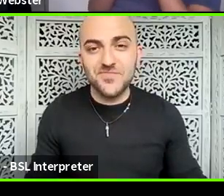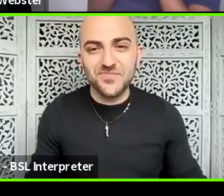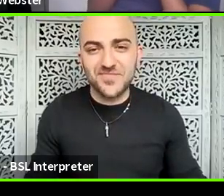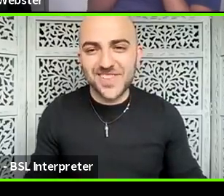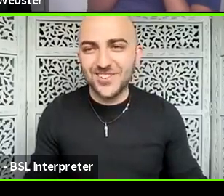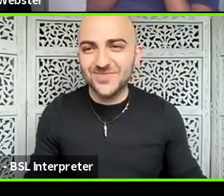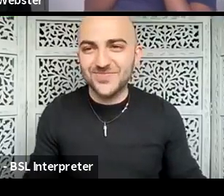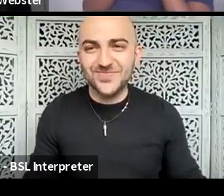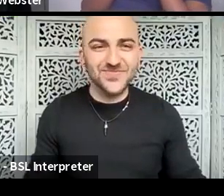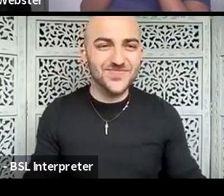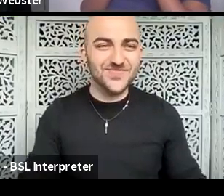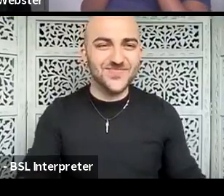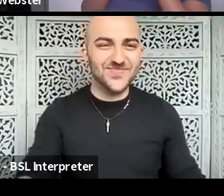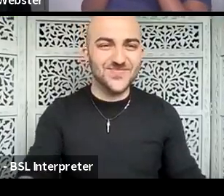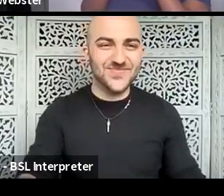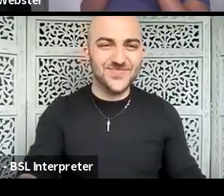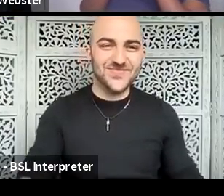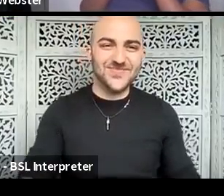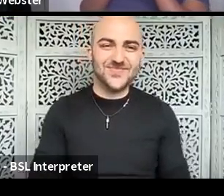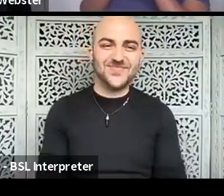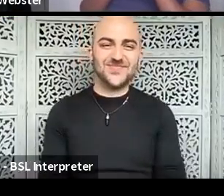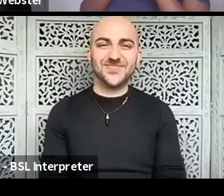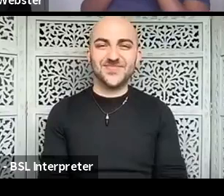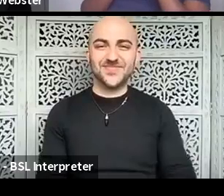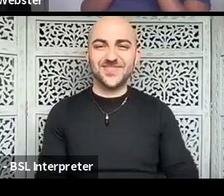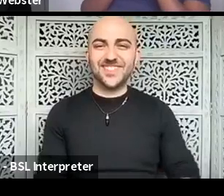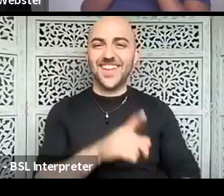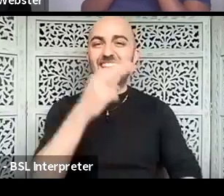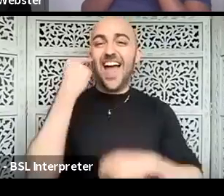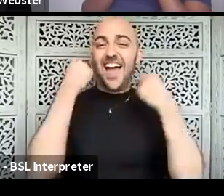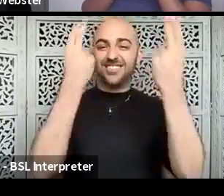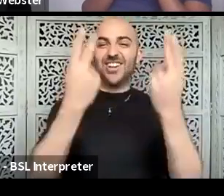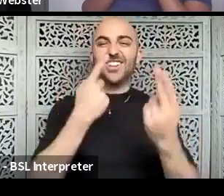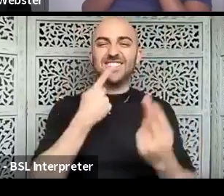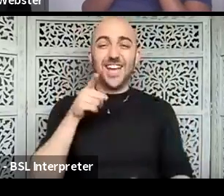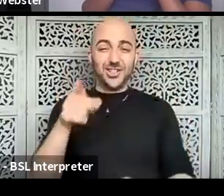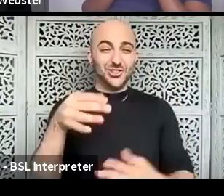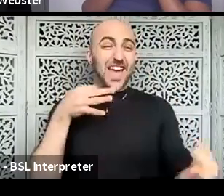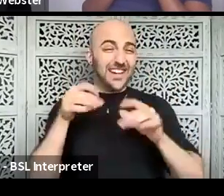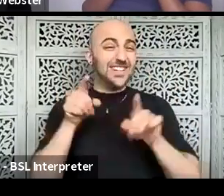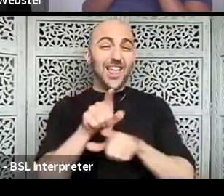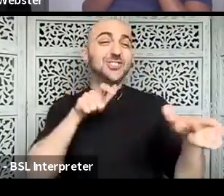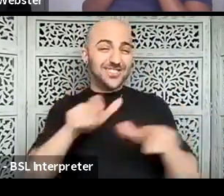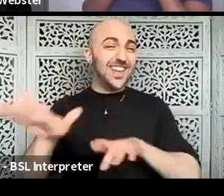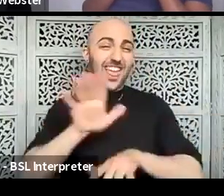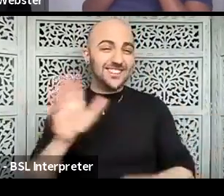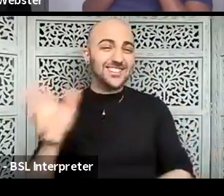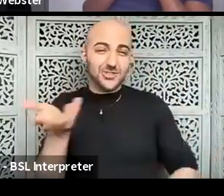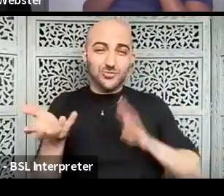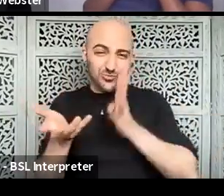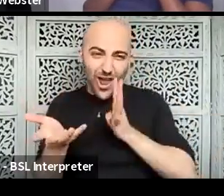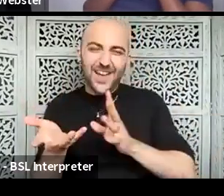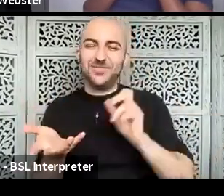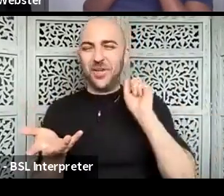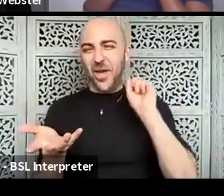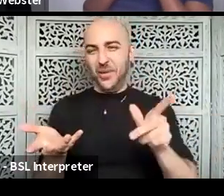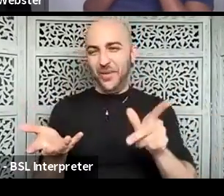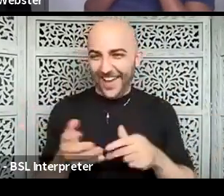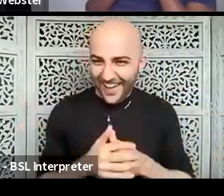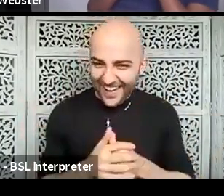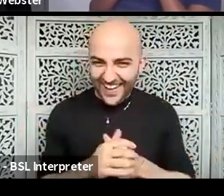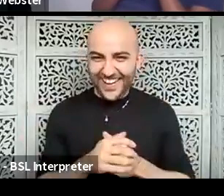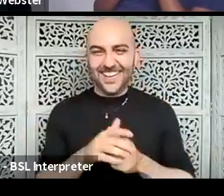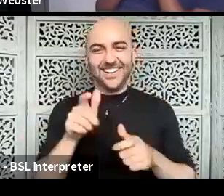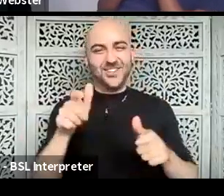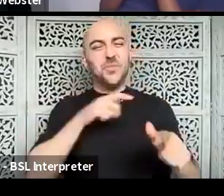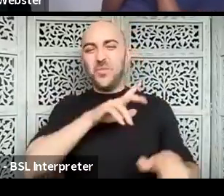candidly. Yeah. Yeah. Caroline there acting like she still doesn't do that now, but you know, we